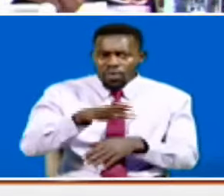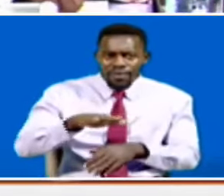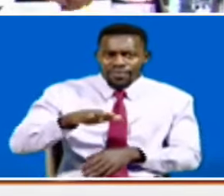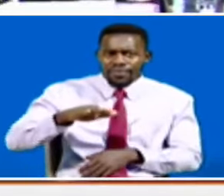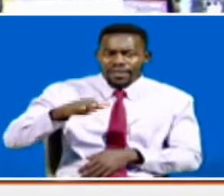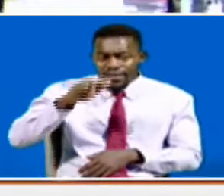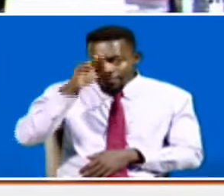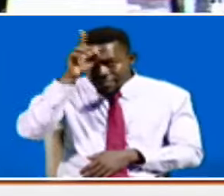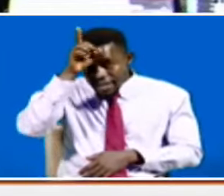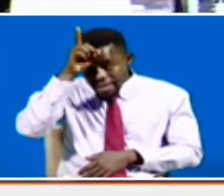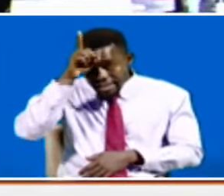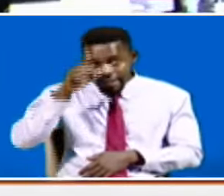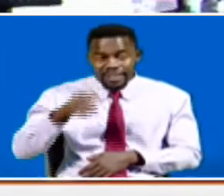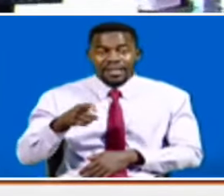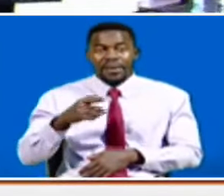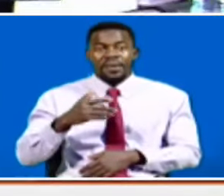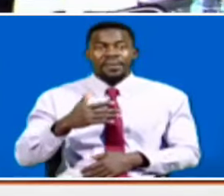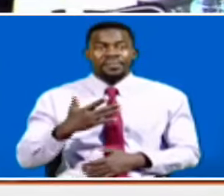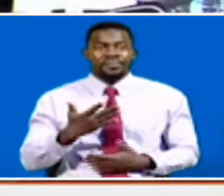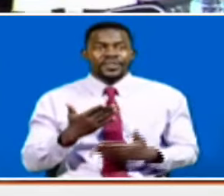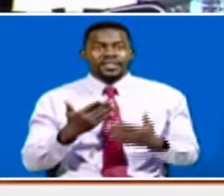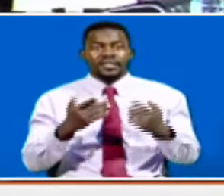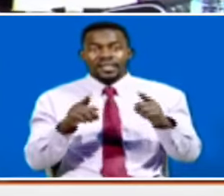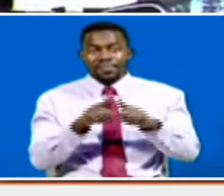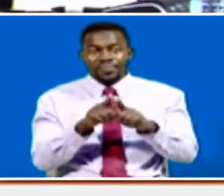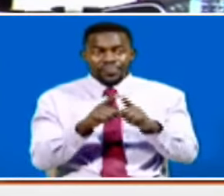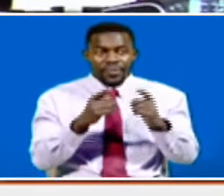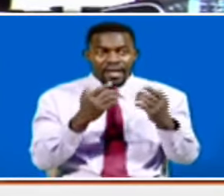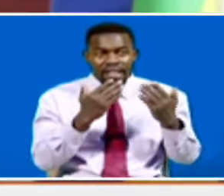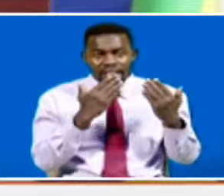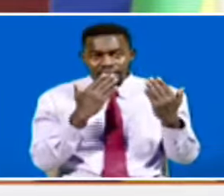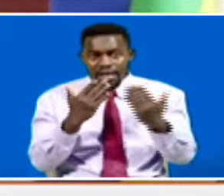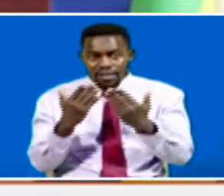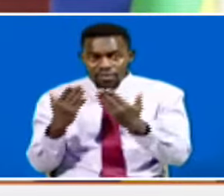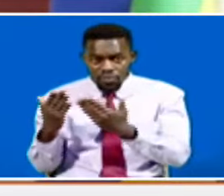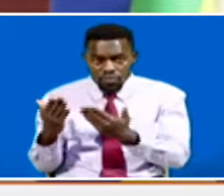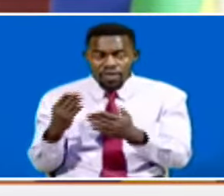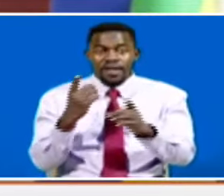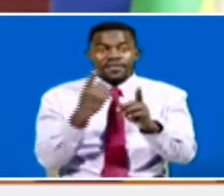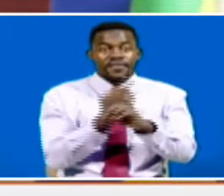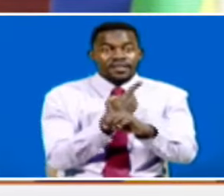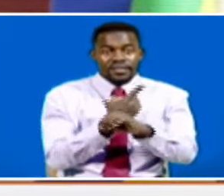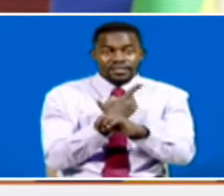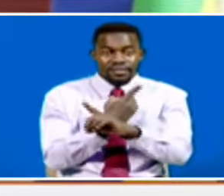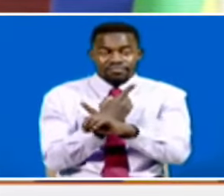level. Let me thank you also as regional commissioners for